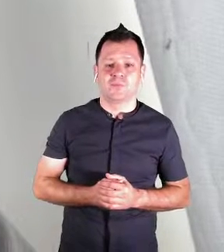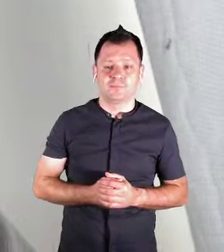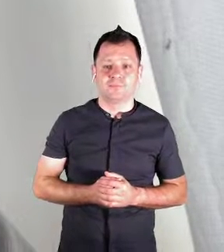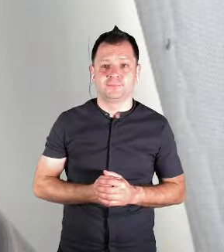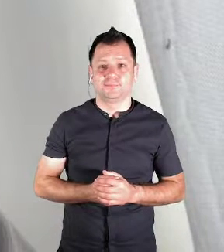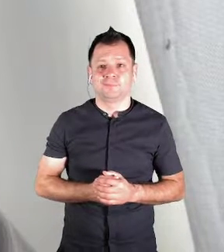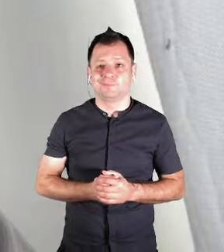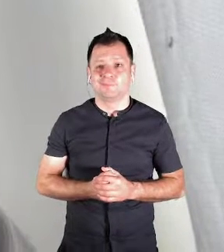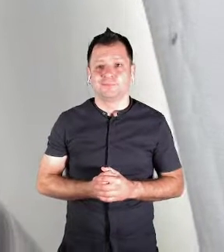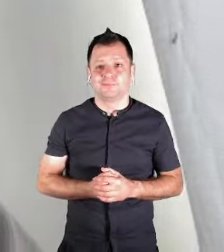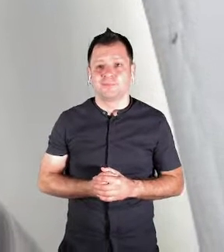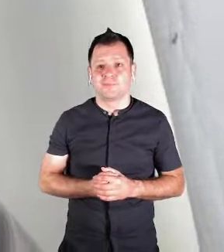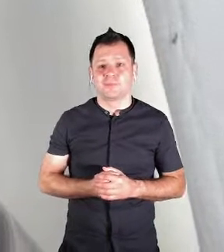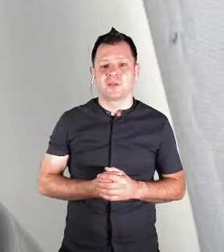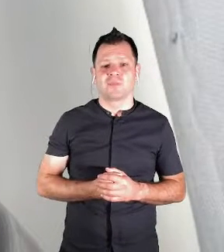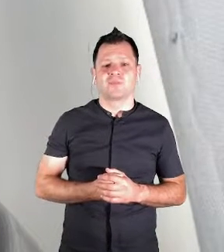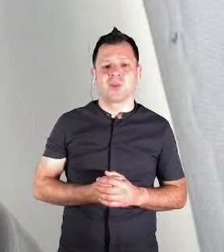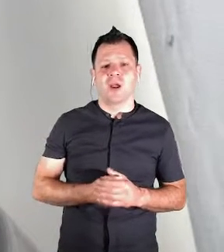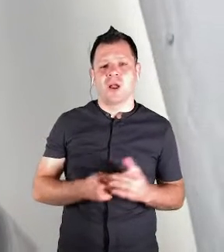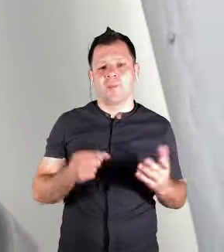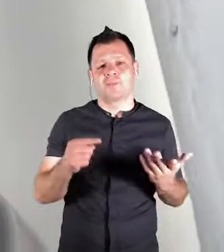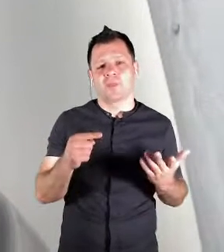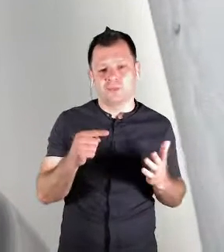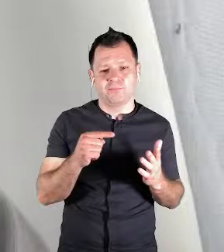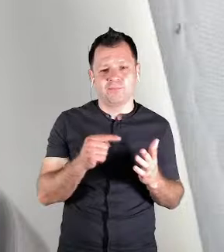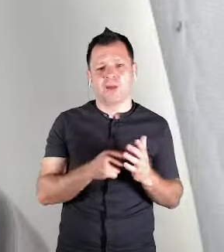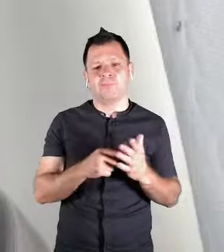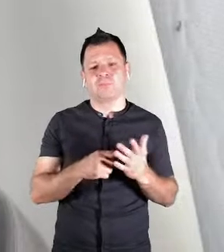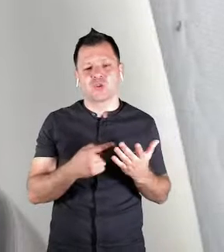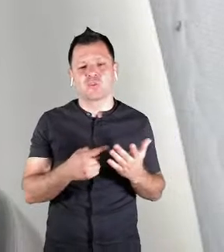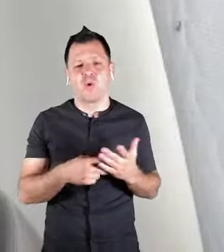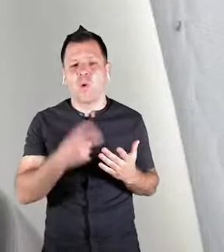I can see also that you have some.